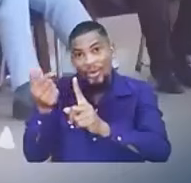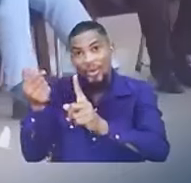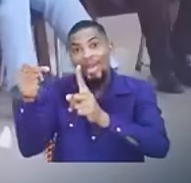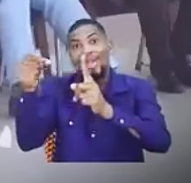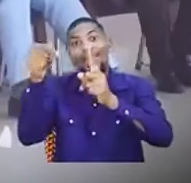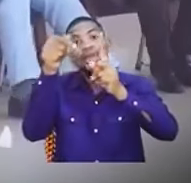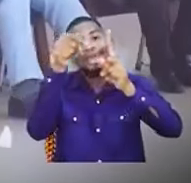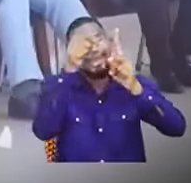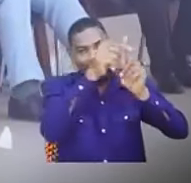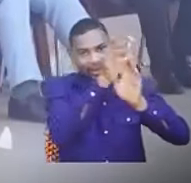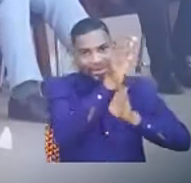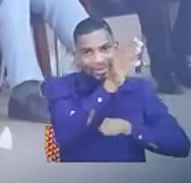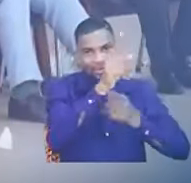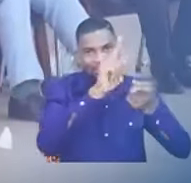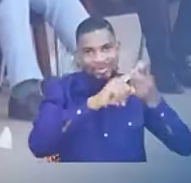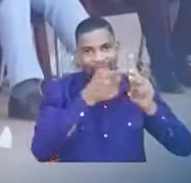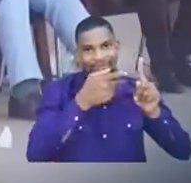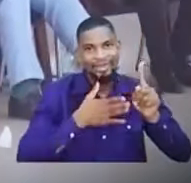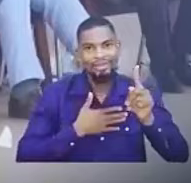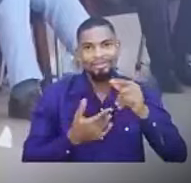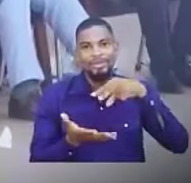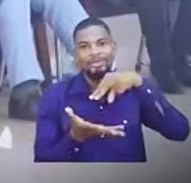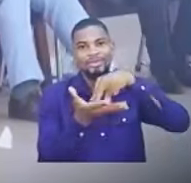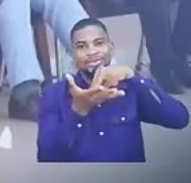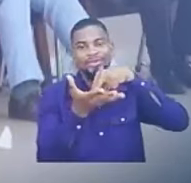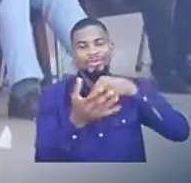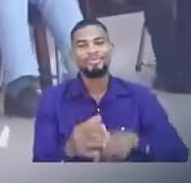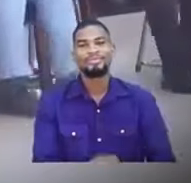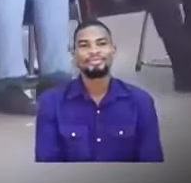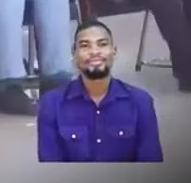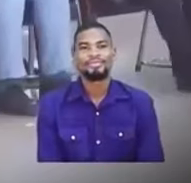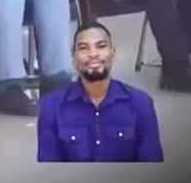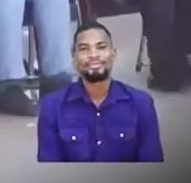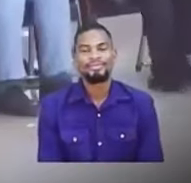God. Shall we rise to our feet now?